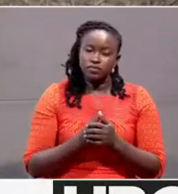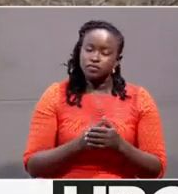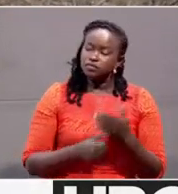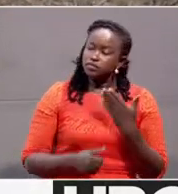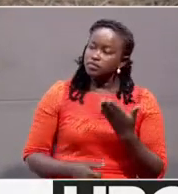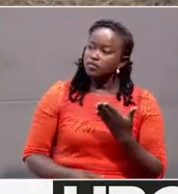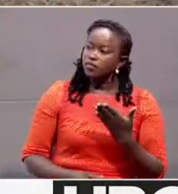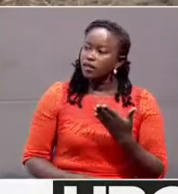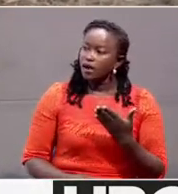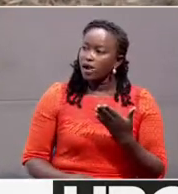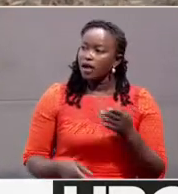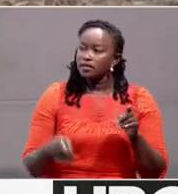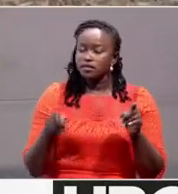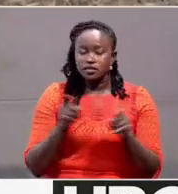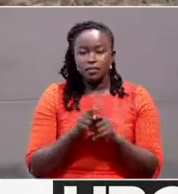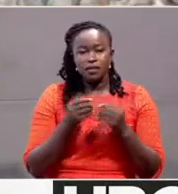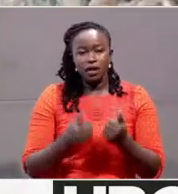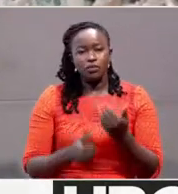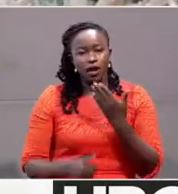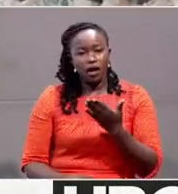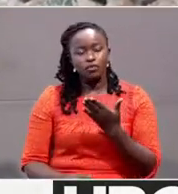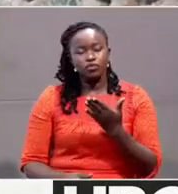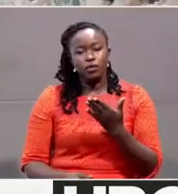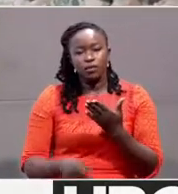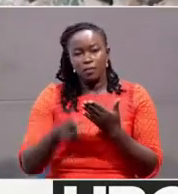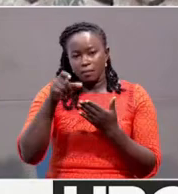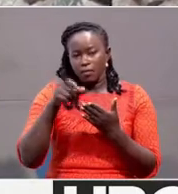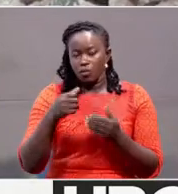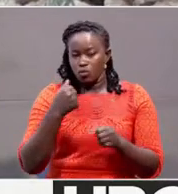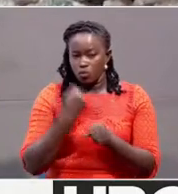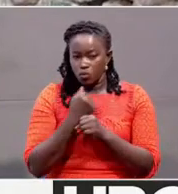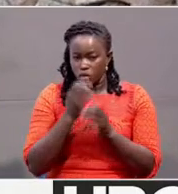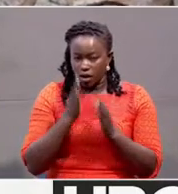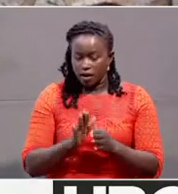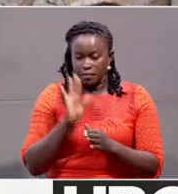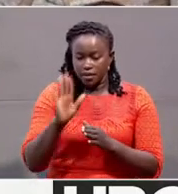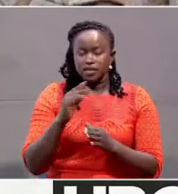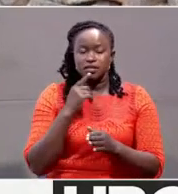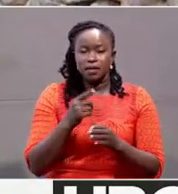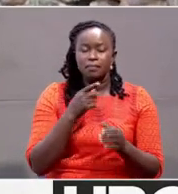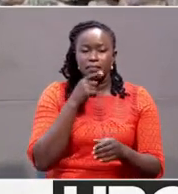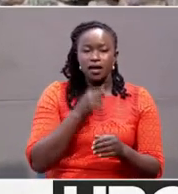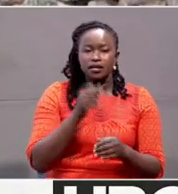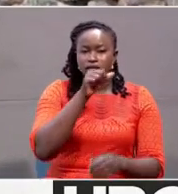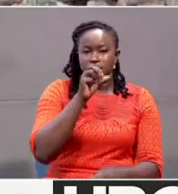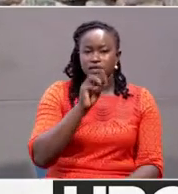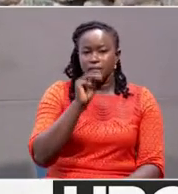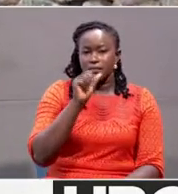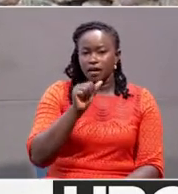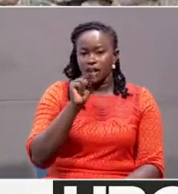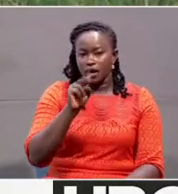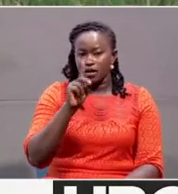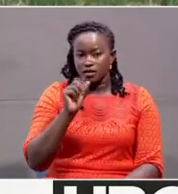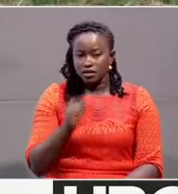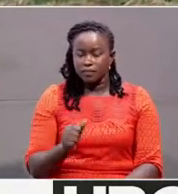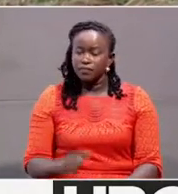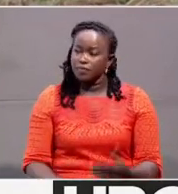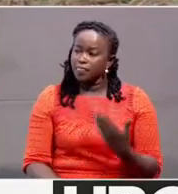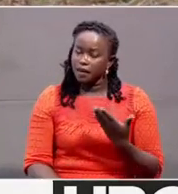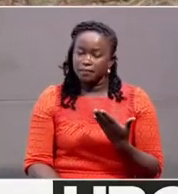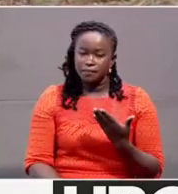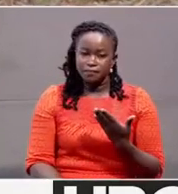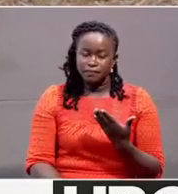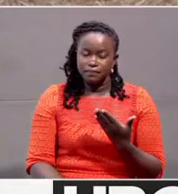at Semanda's site, only identified as Elias, alleges that Wilberforce Semanda was draining the wetland to pave way for his